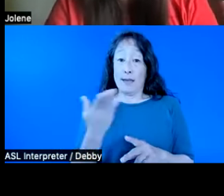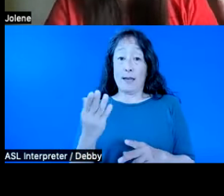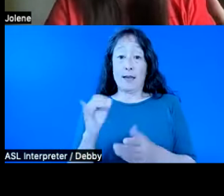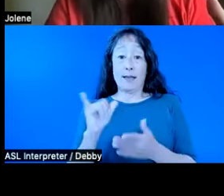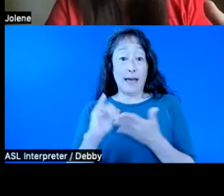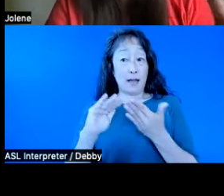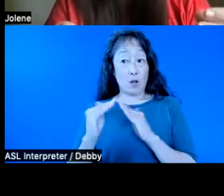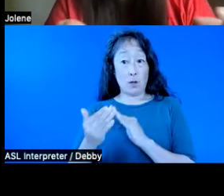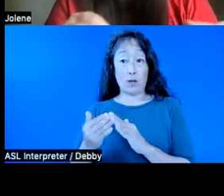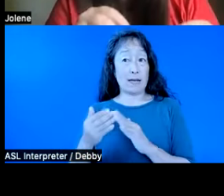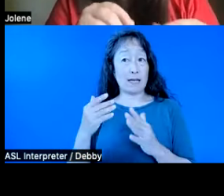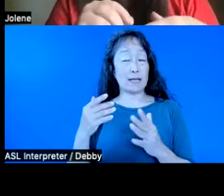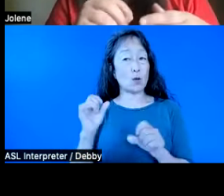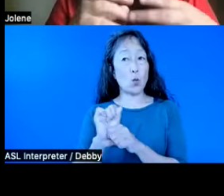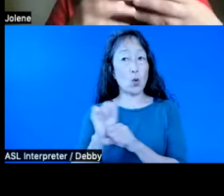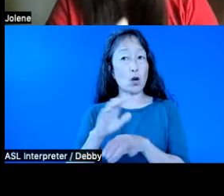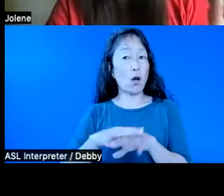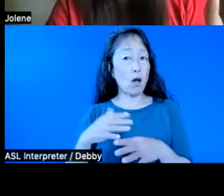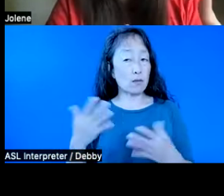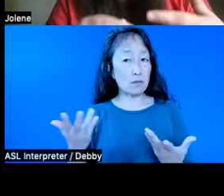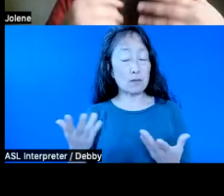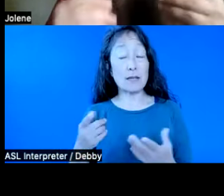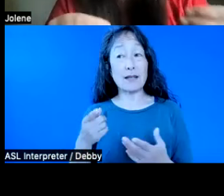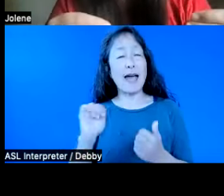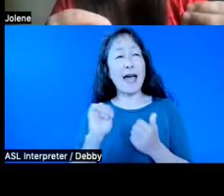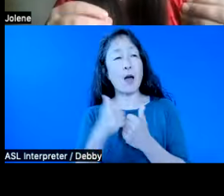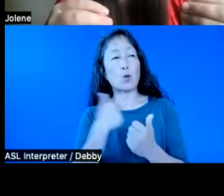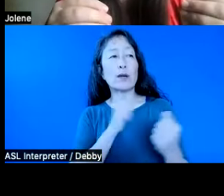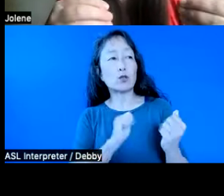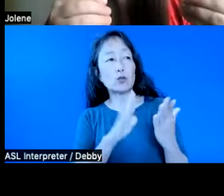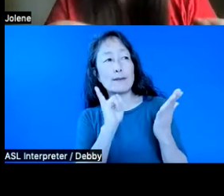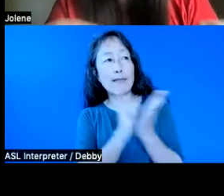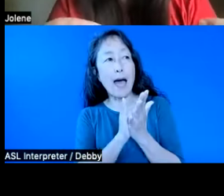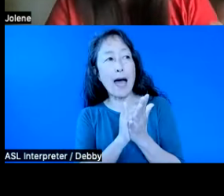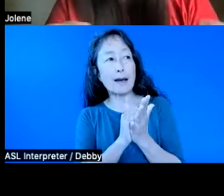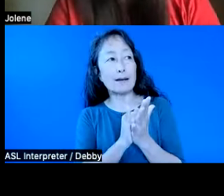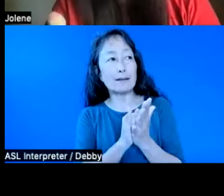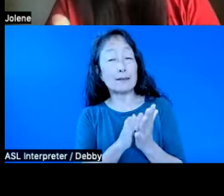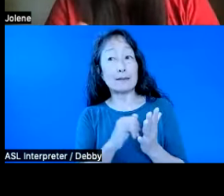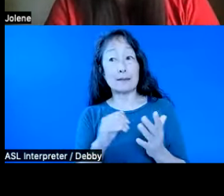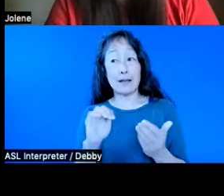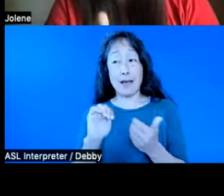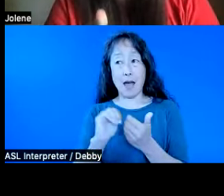community really was working on is how do we address this, and how do we make it so people are